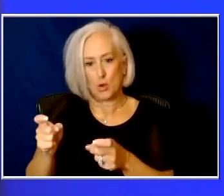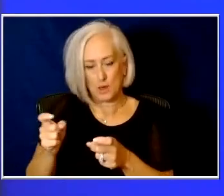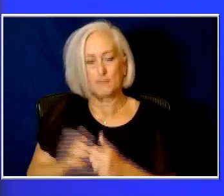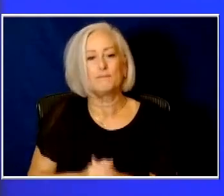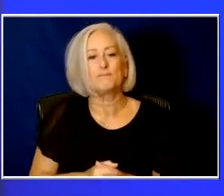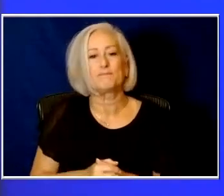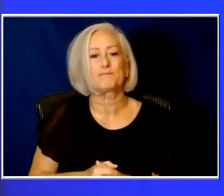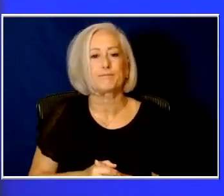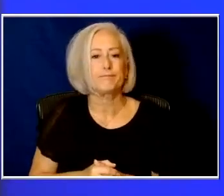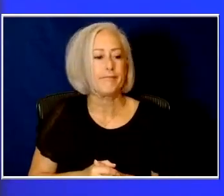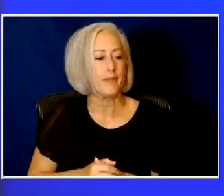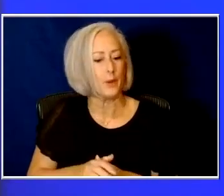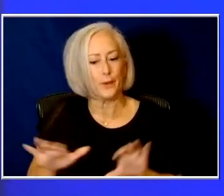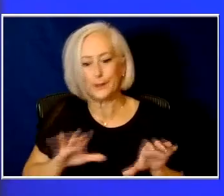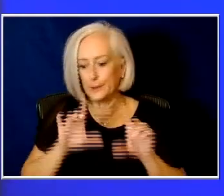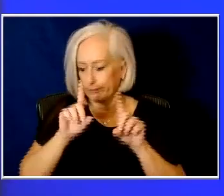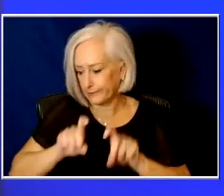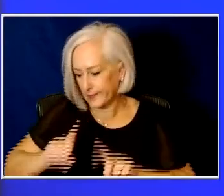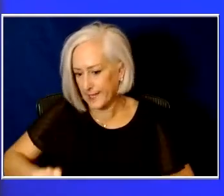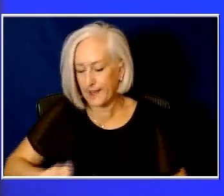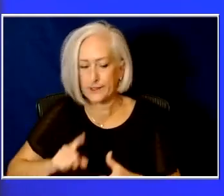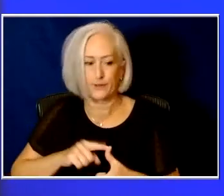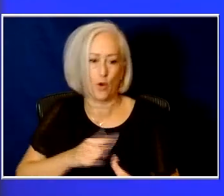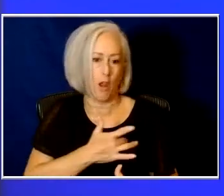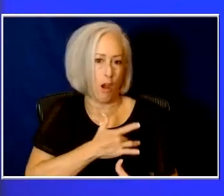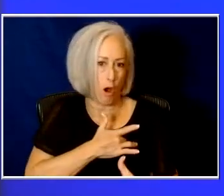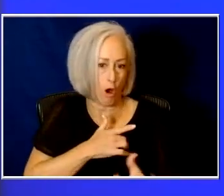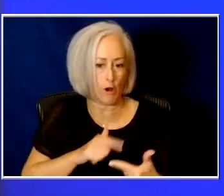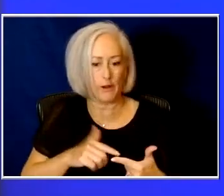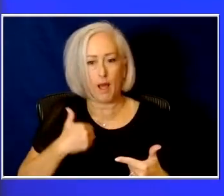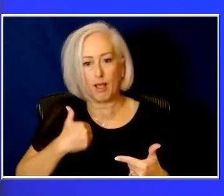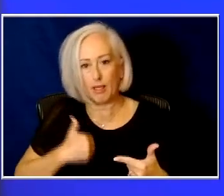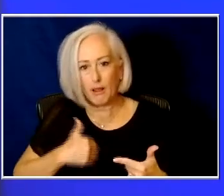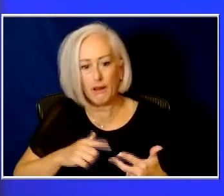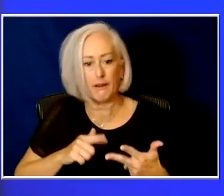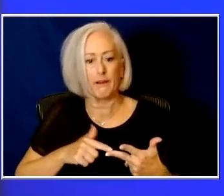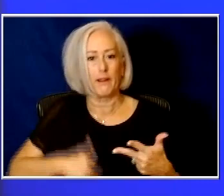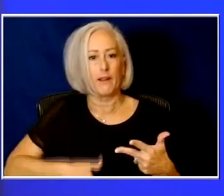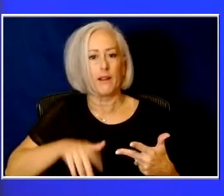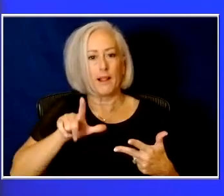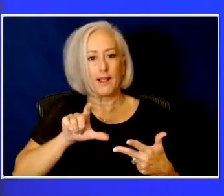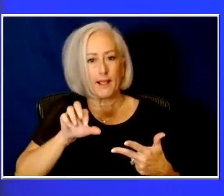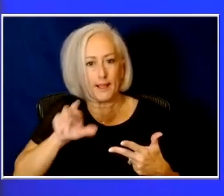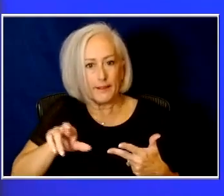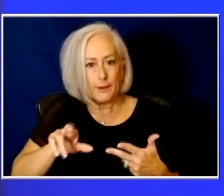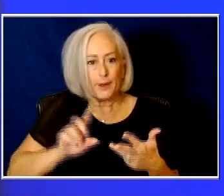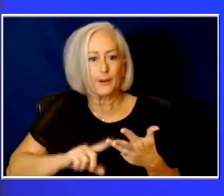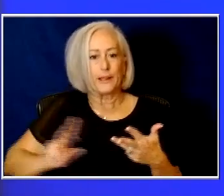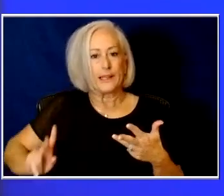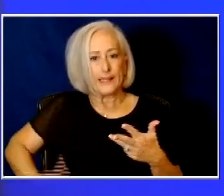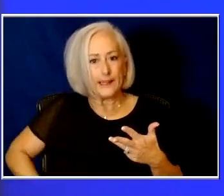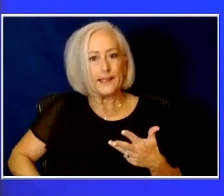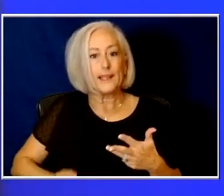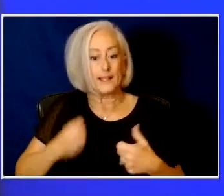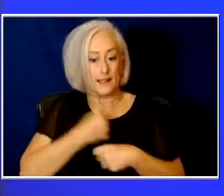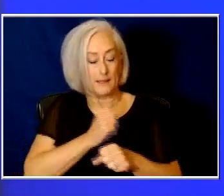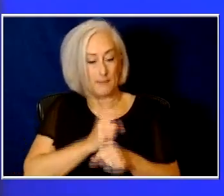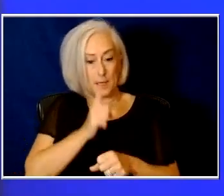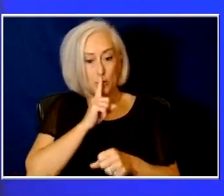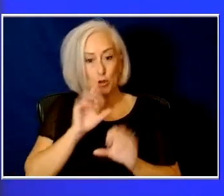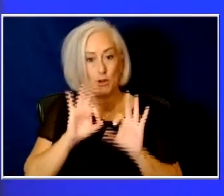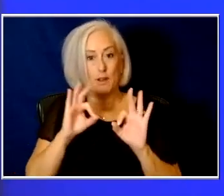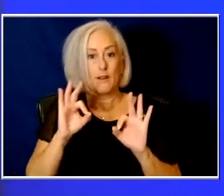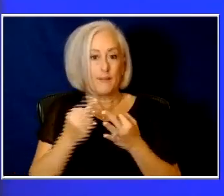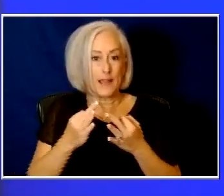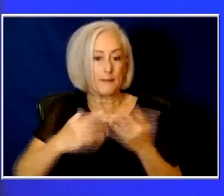lung, kidney, liver, and then, of course, making sure they have the social support to undergo a transplant as well. So there's a lot